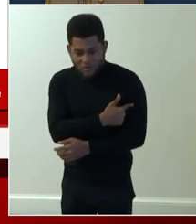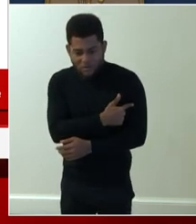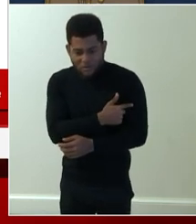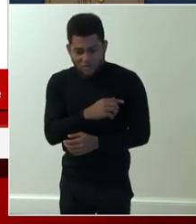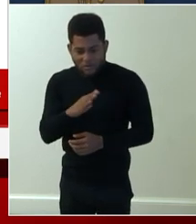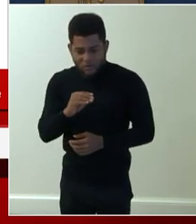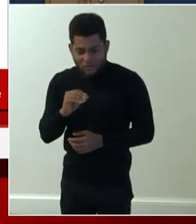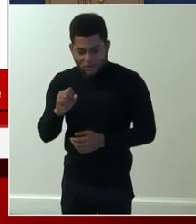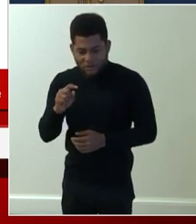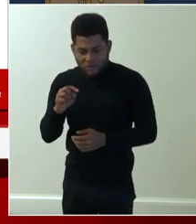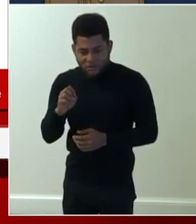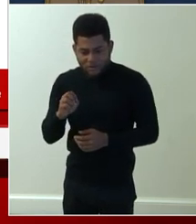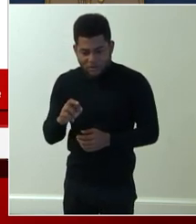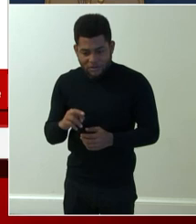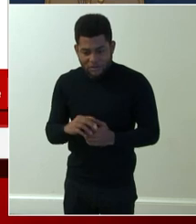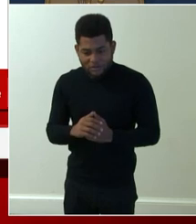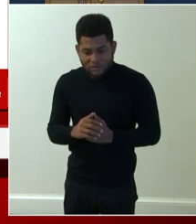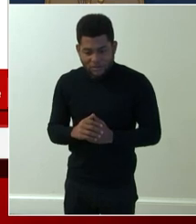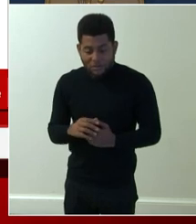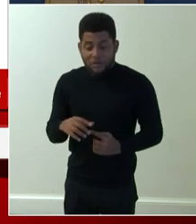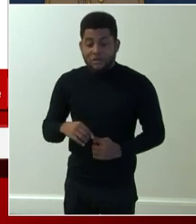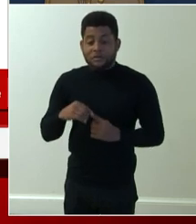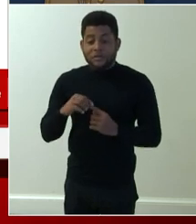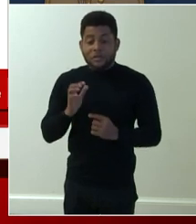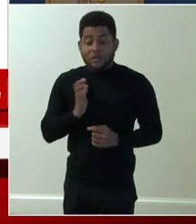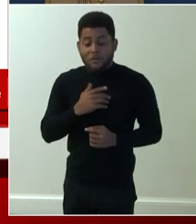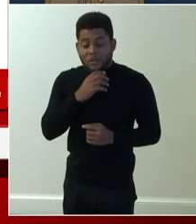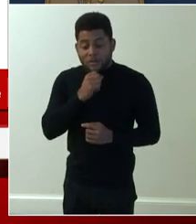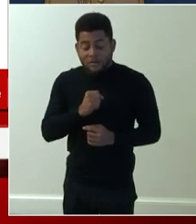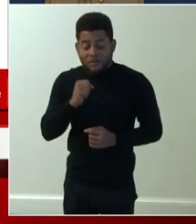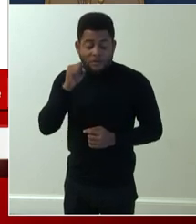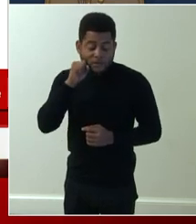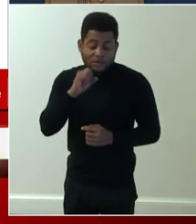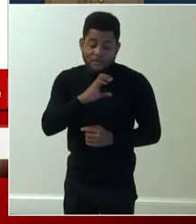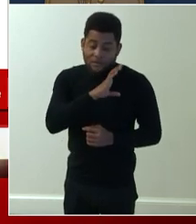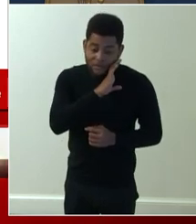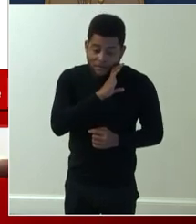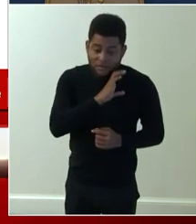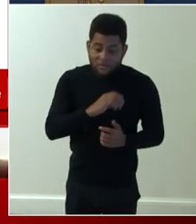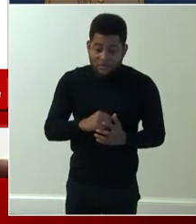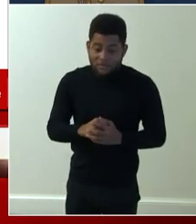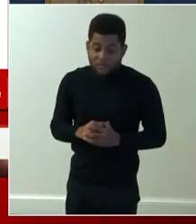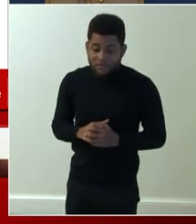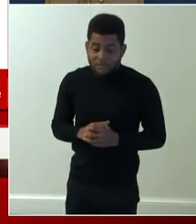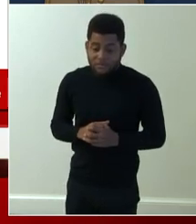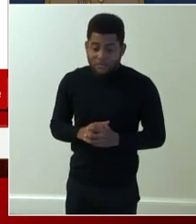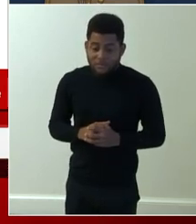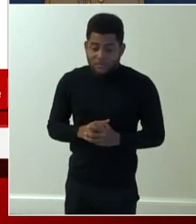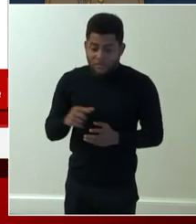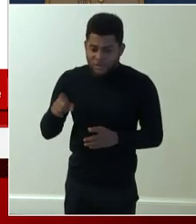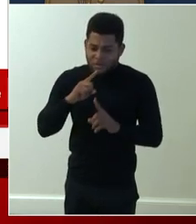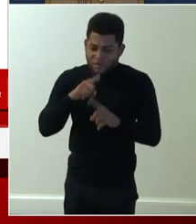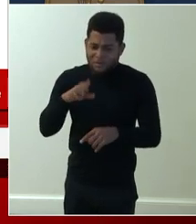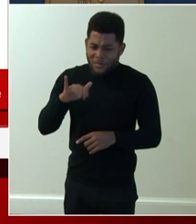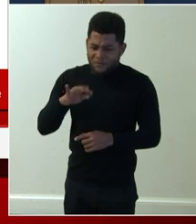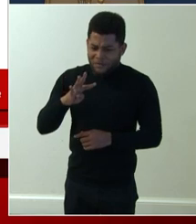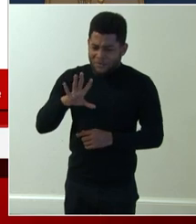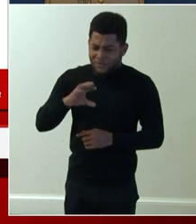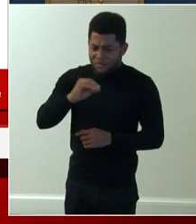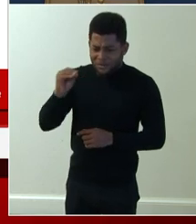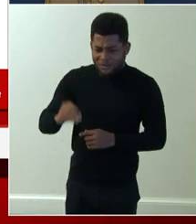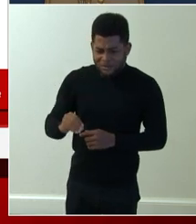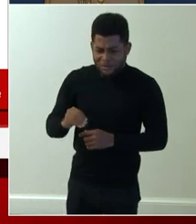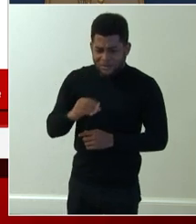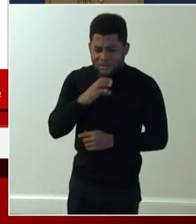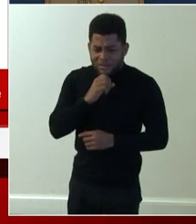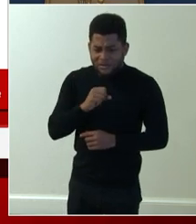hits? Especially our seniors, I think the CDC is reporting around 45% of those 65 and older are